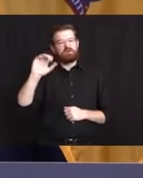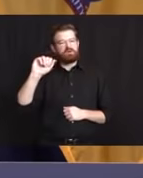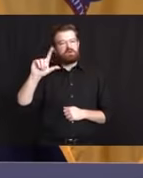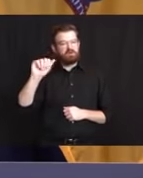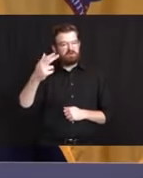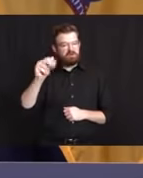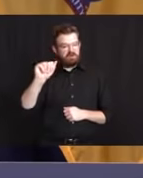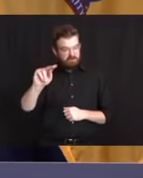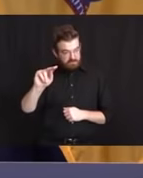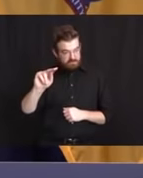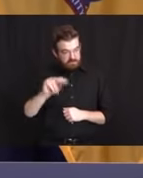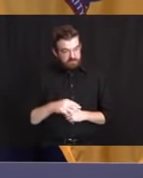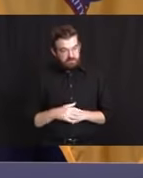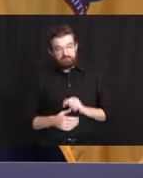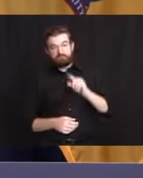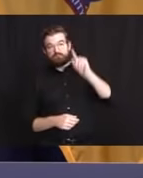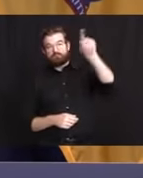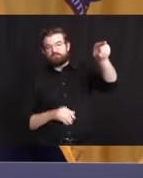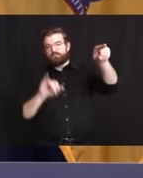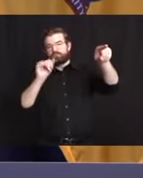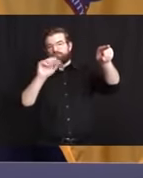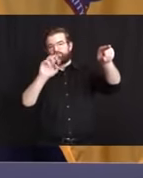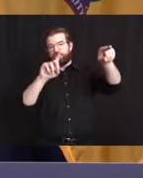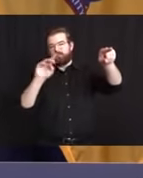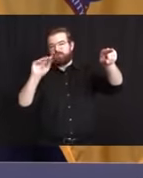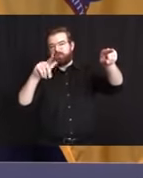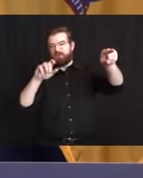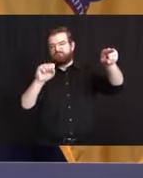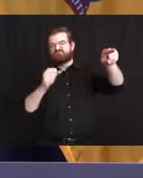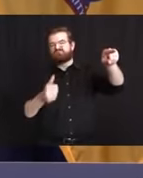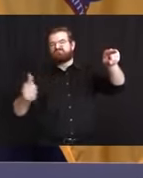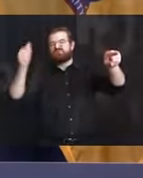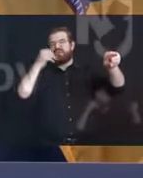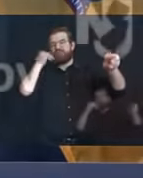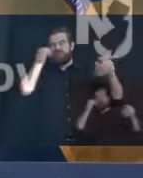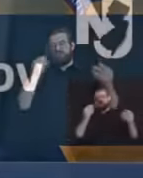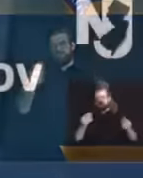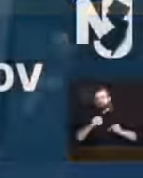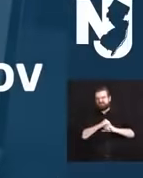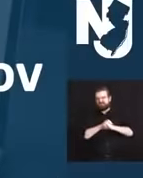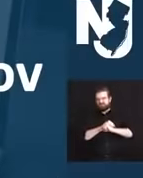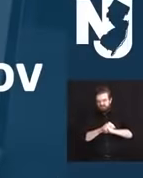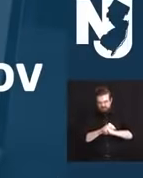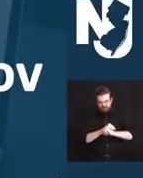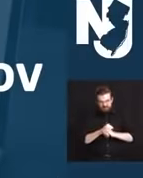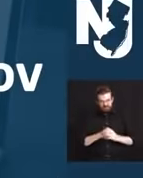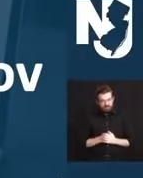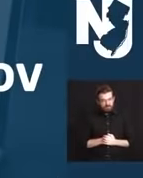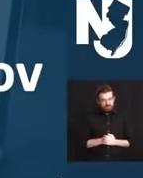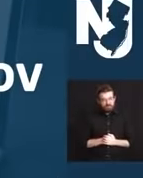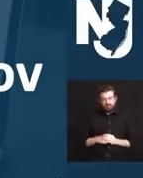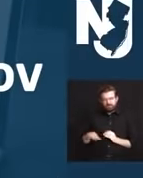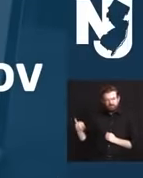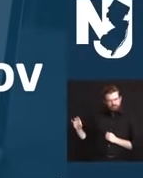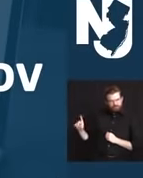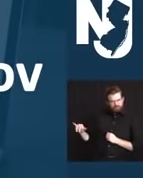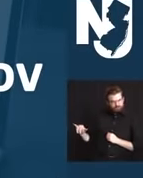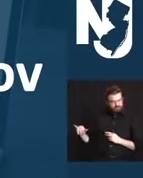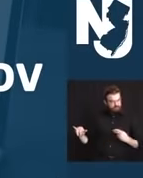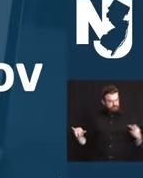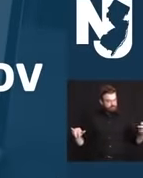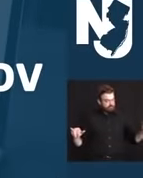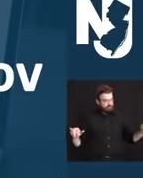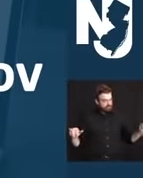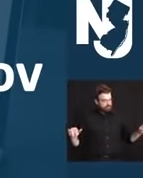with us. Good afternoon. By the way, Judy and Pat, this is the 97th time we have come together in a